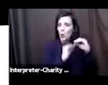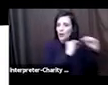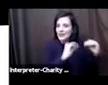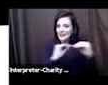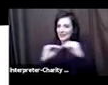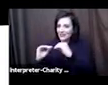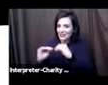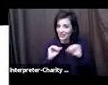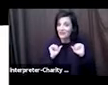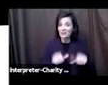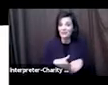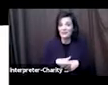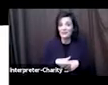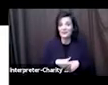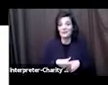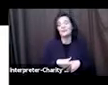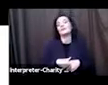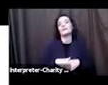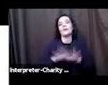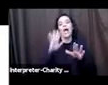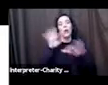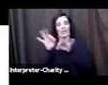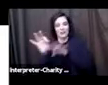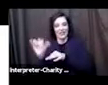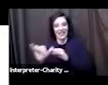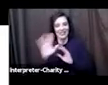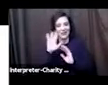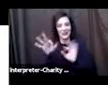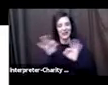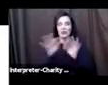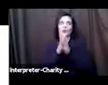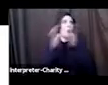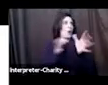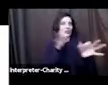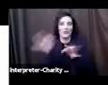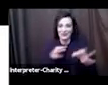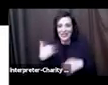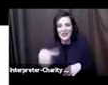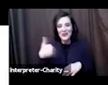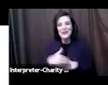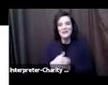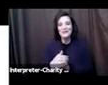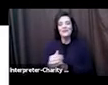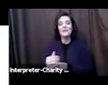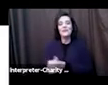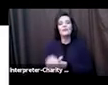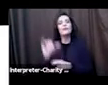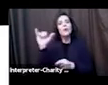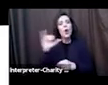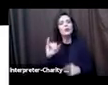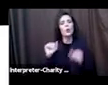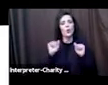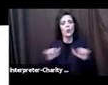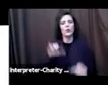In that, well, I'll get, there's so much. We also do the I Can